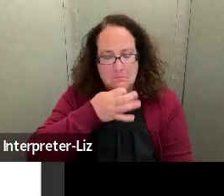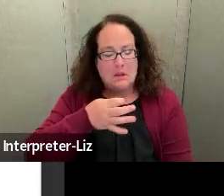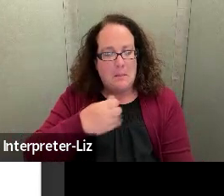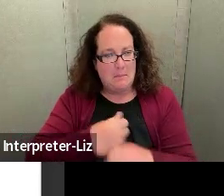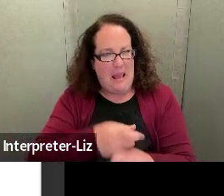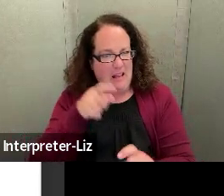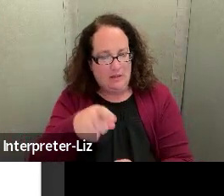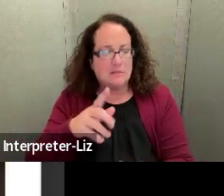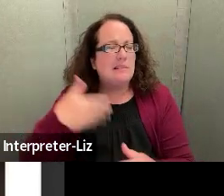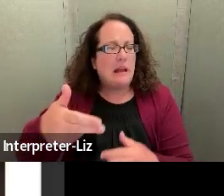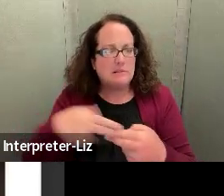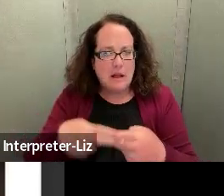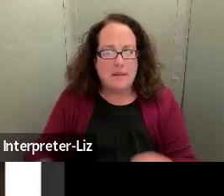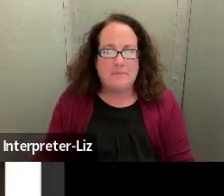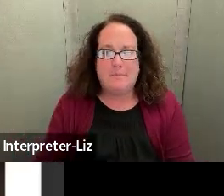sized. Next slide.